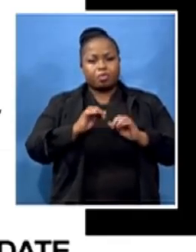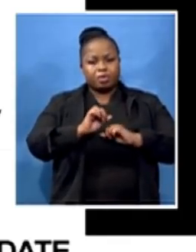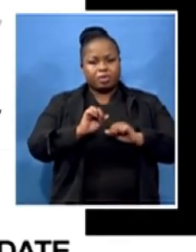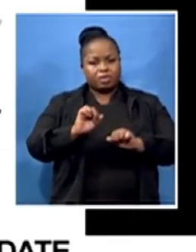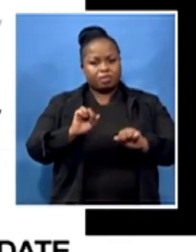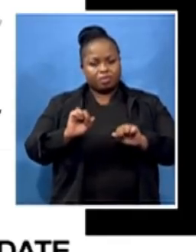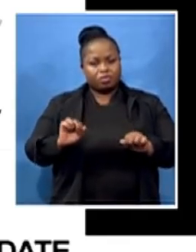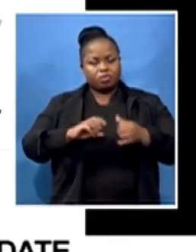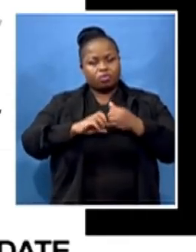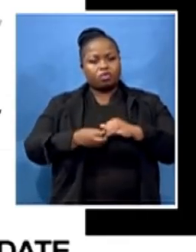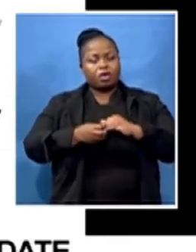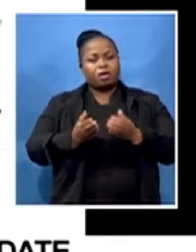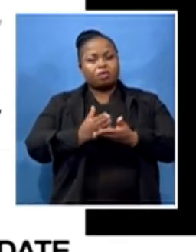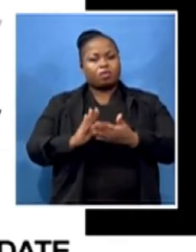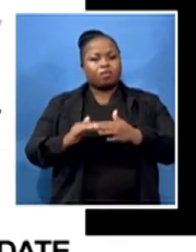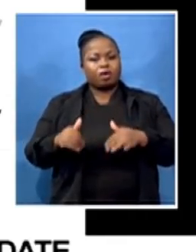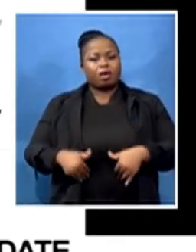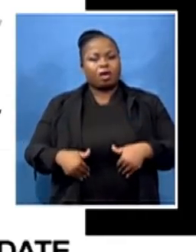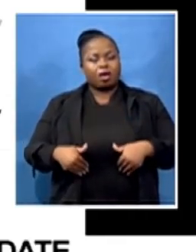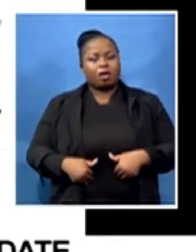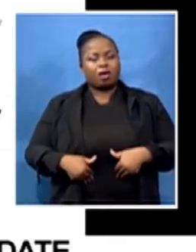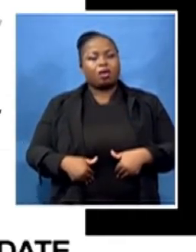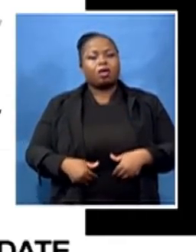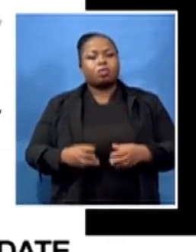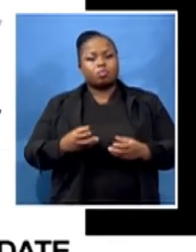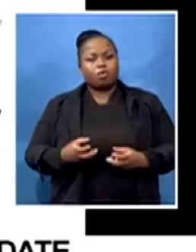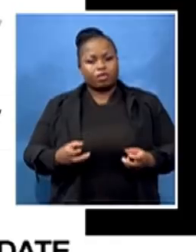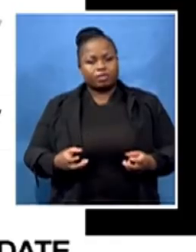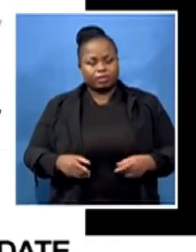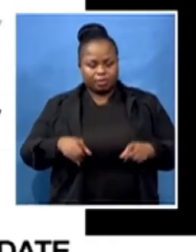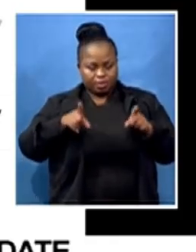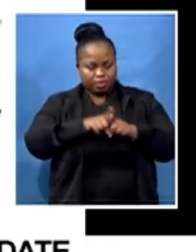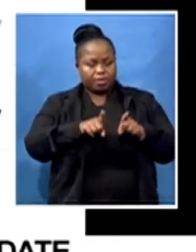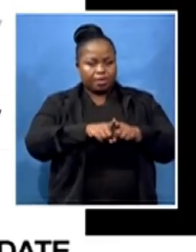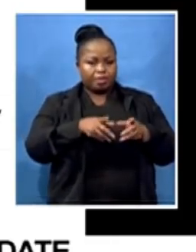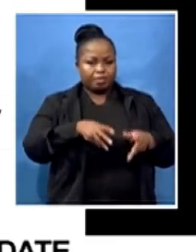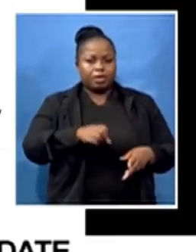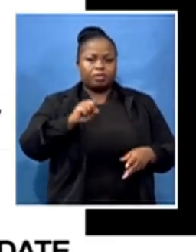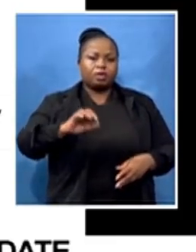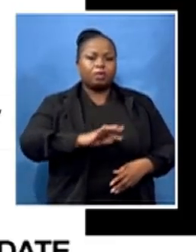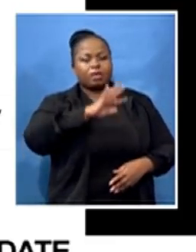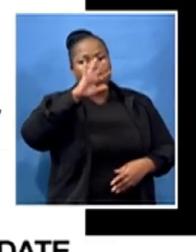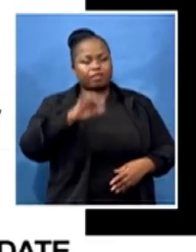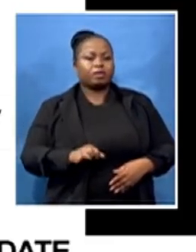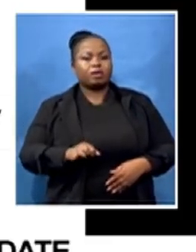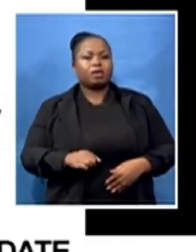South Africa also has had to go to multilateral institutions to try and find